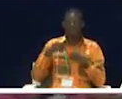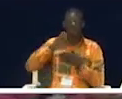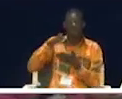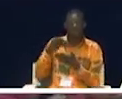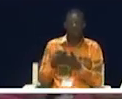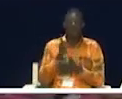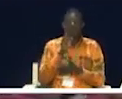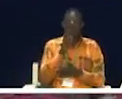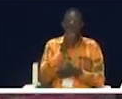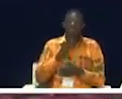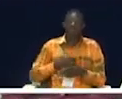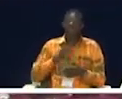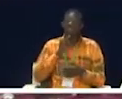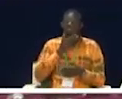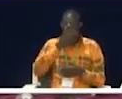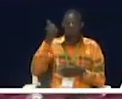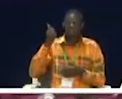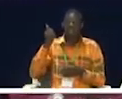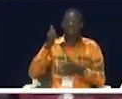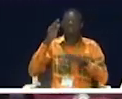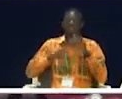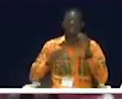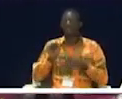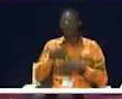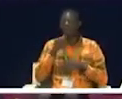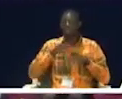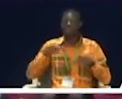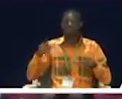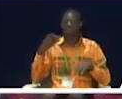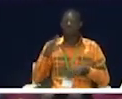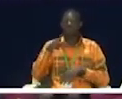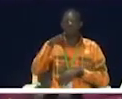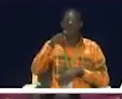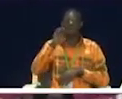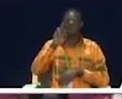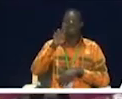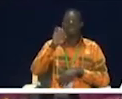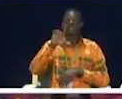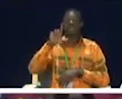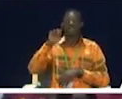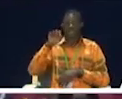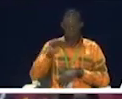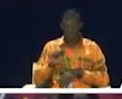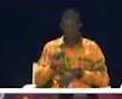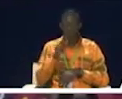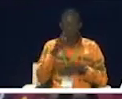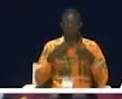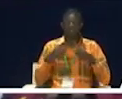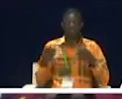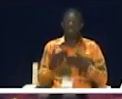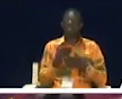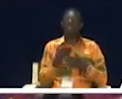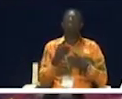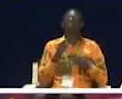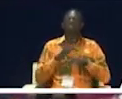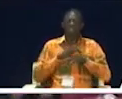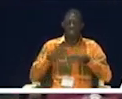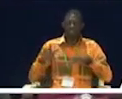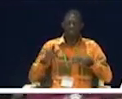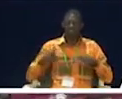better than all the children of Penina. And I remember somebody here. You came here barren, you are living with your Samuel.